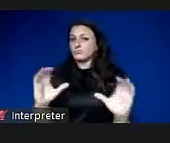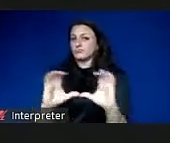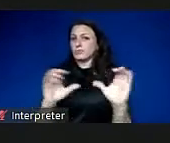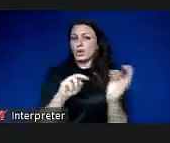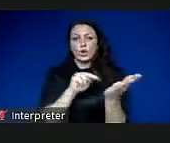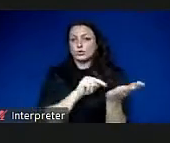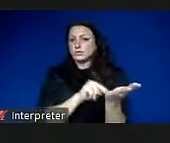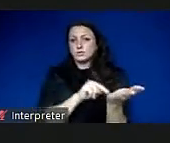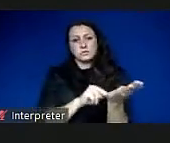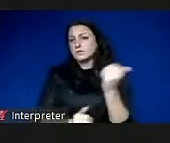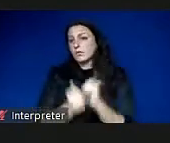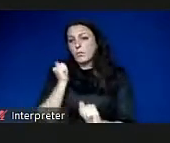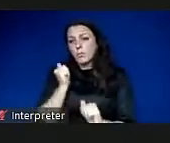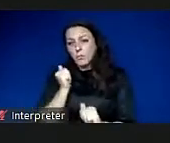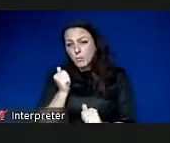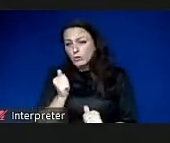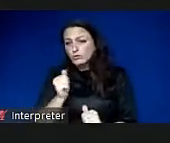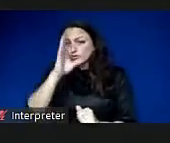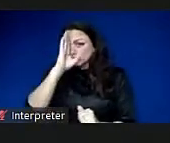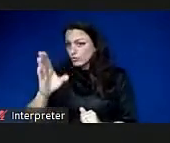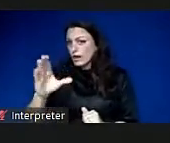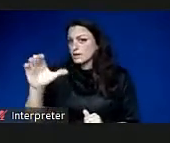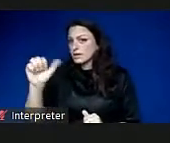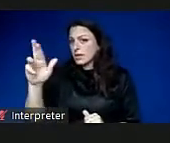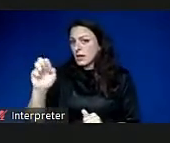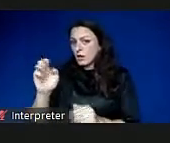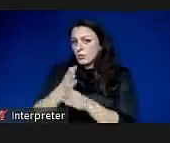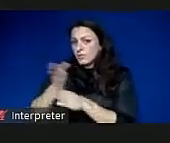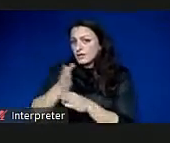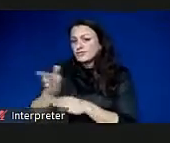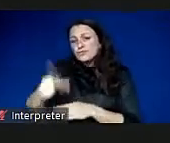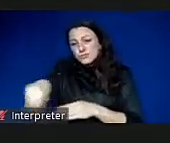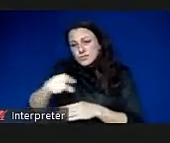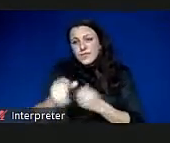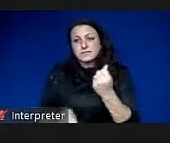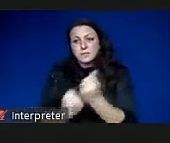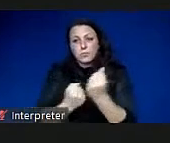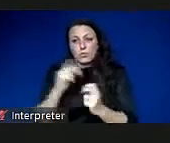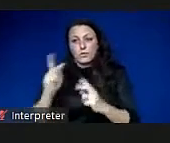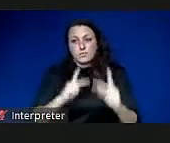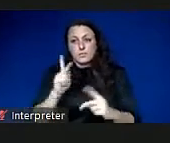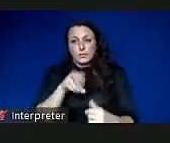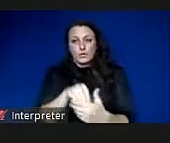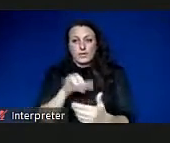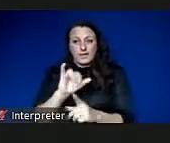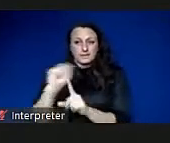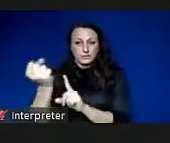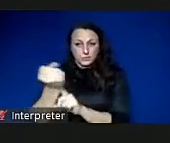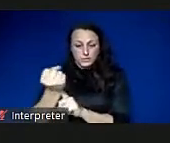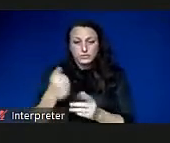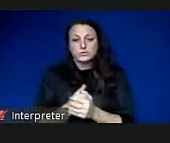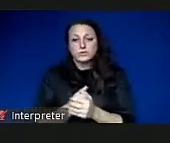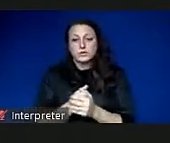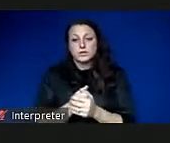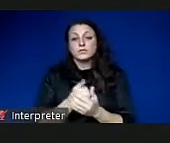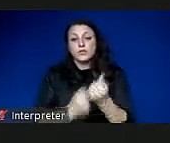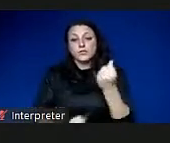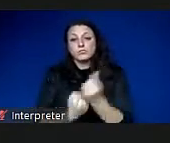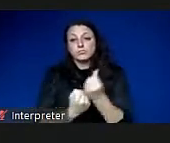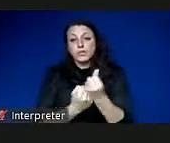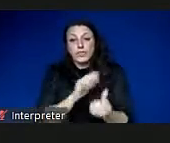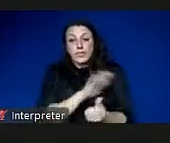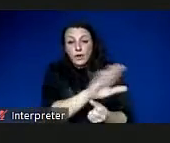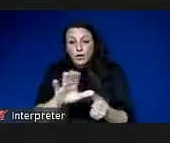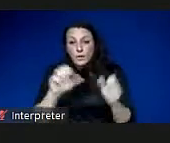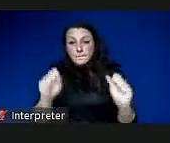mostly direct care professionals supporting people in these settings. To bolster the capacity of our healthcare workforce,